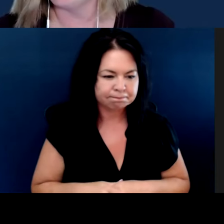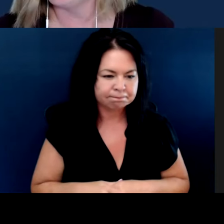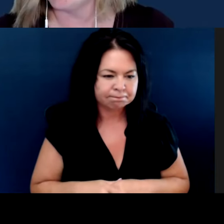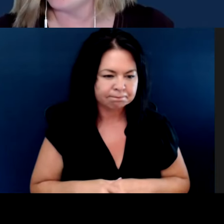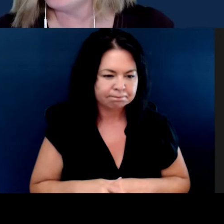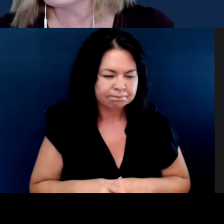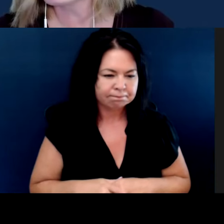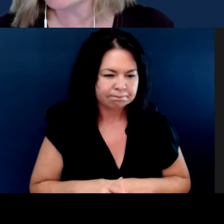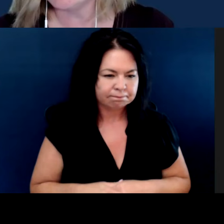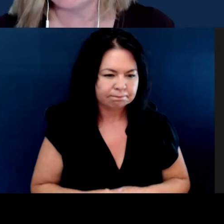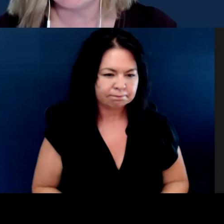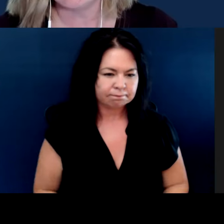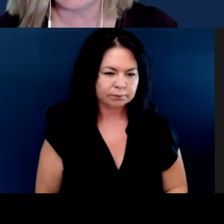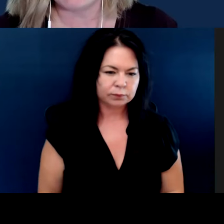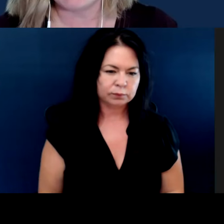Okay, so